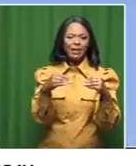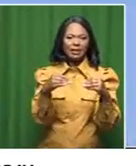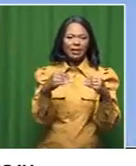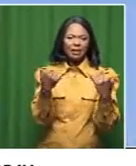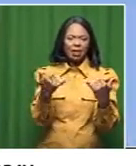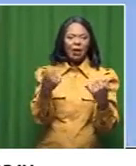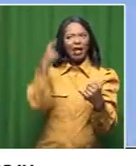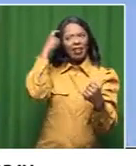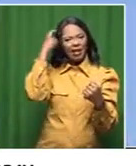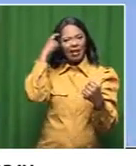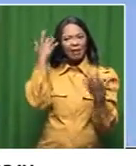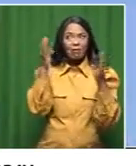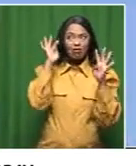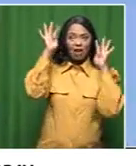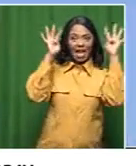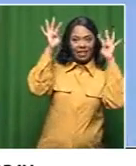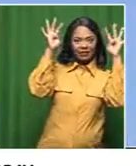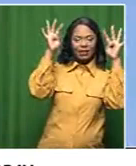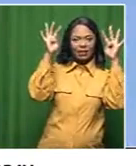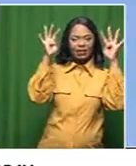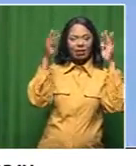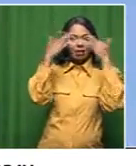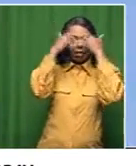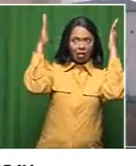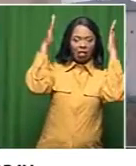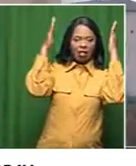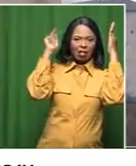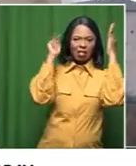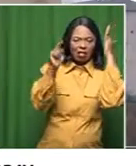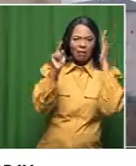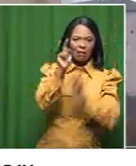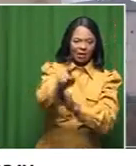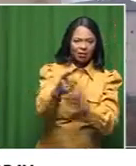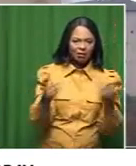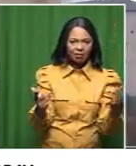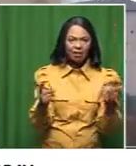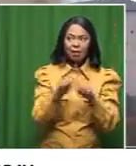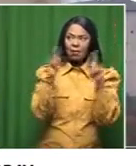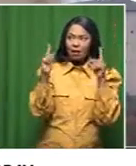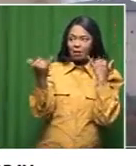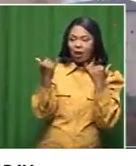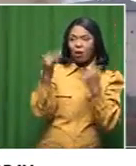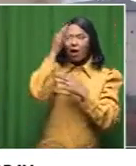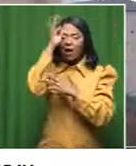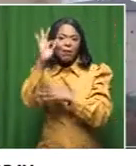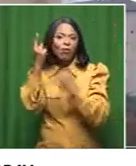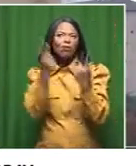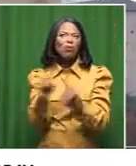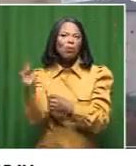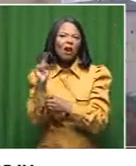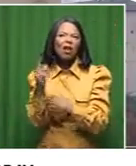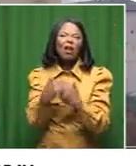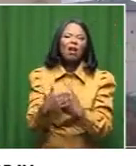now, creativity will need to be exactly what is the approach the government is going to be taking then